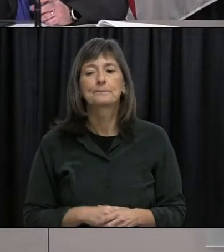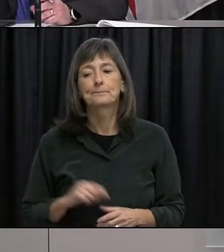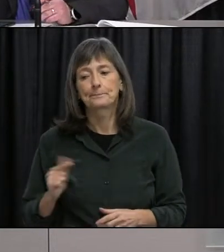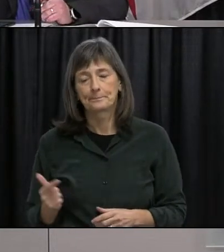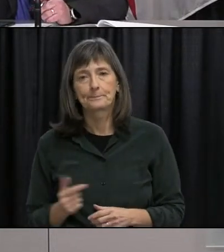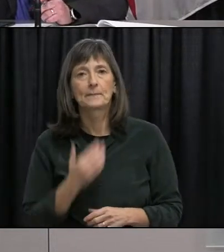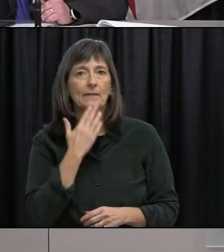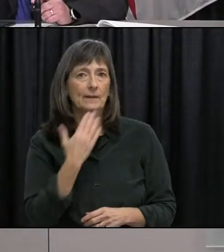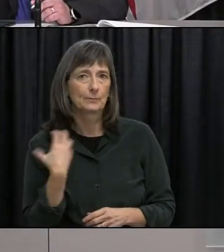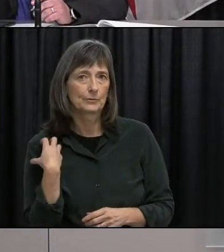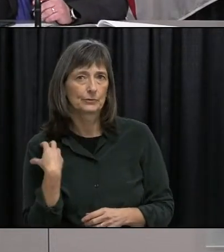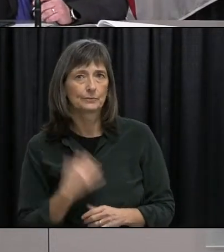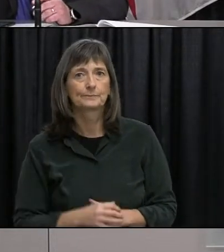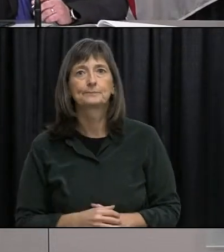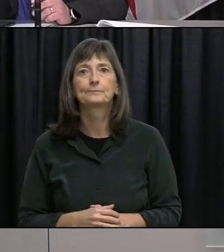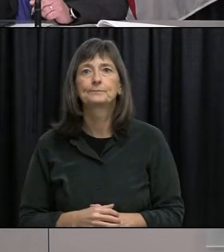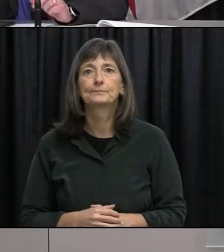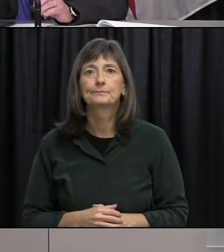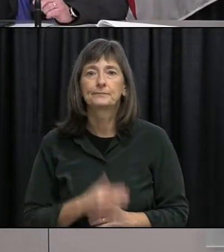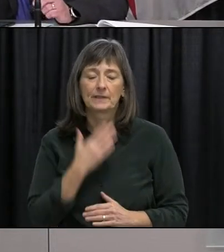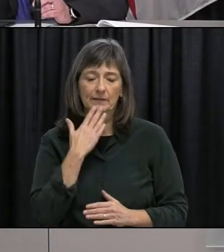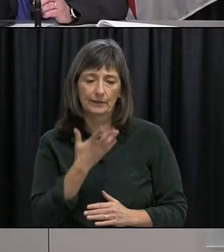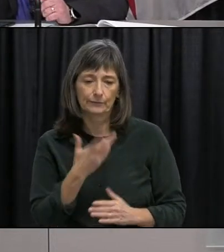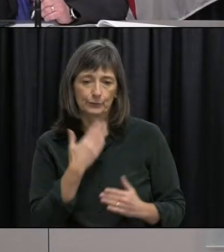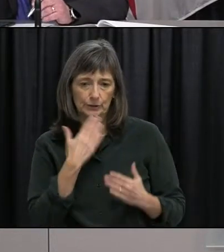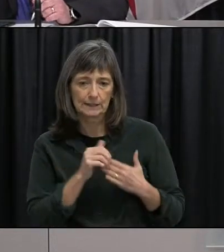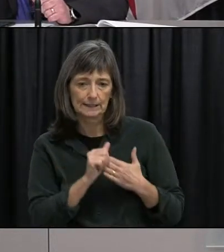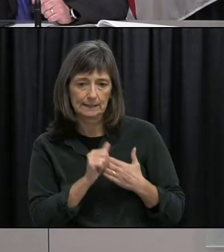Minister. Appreciate your leadership on this issue.